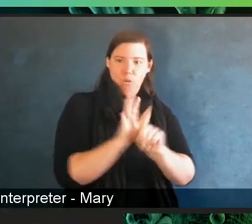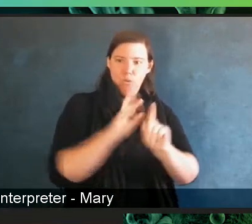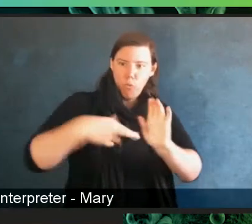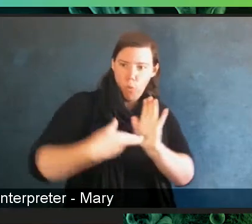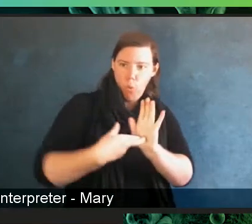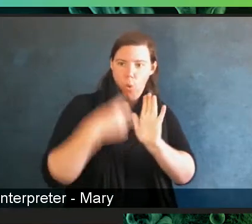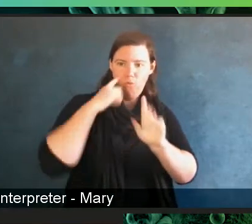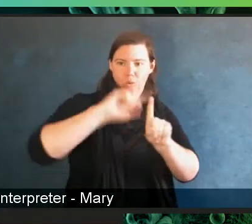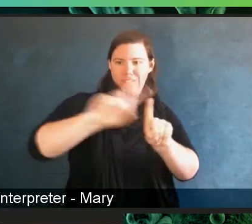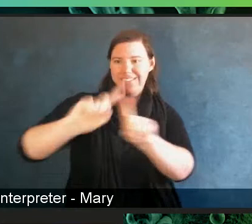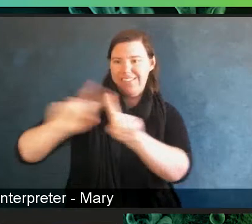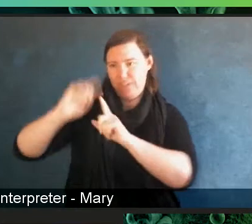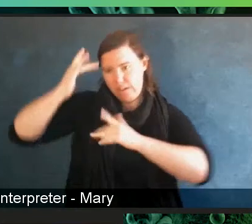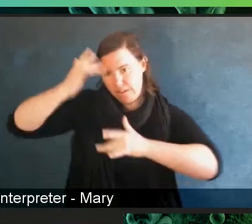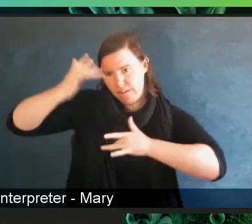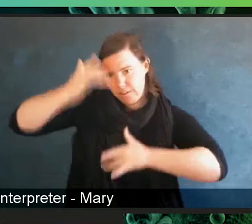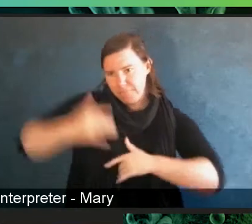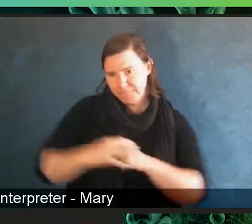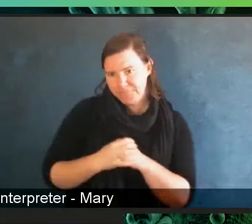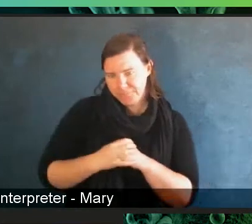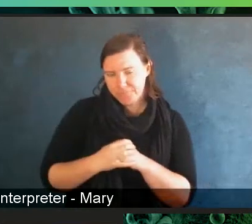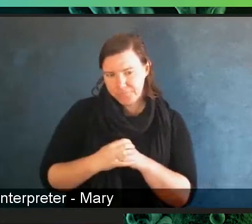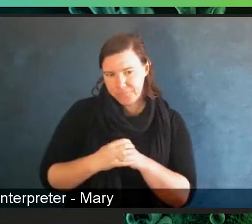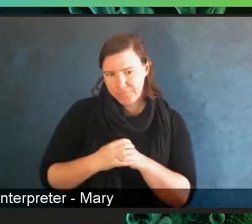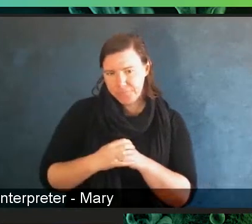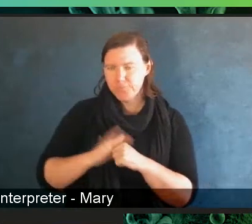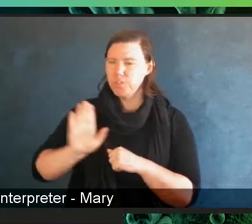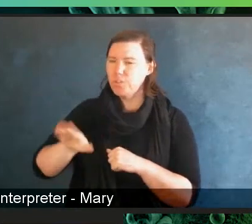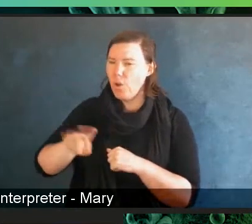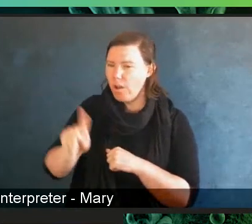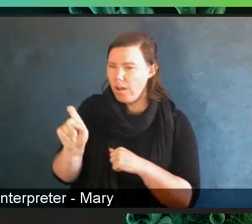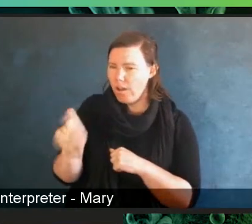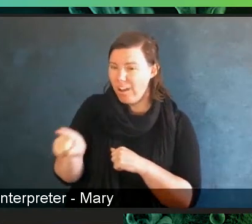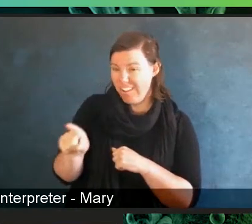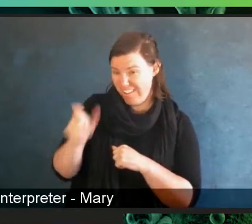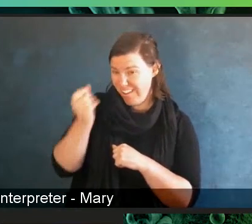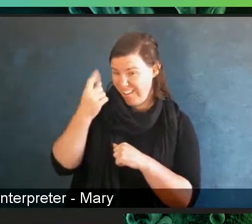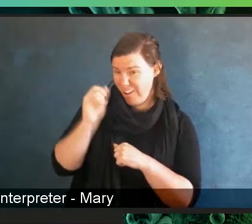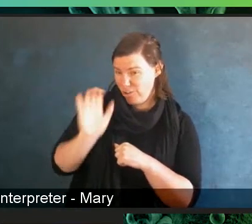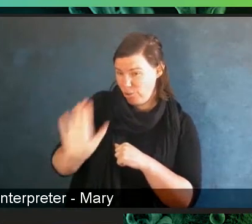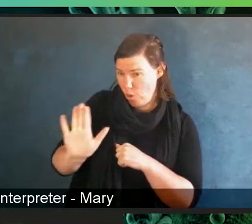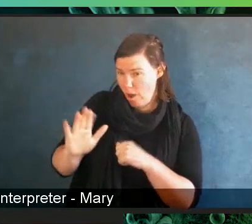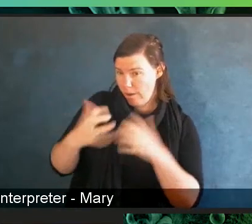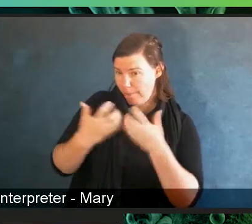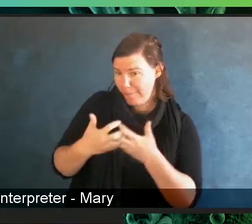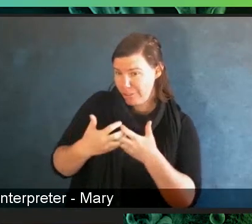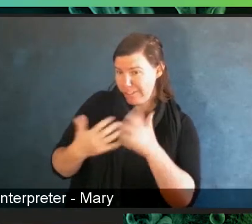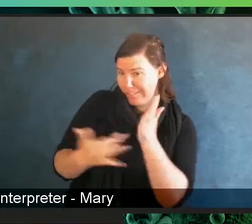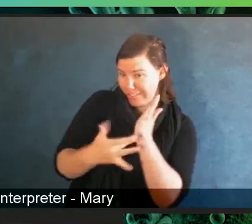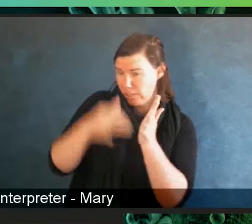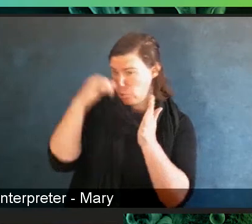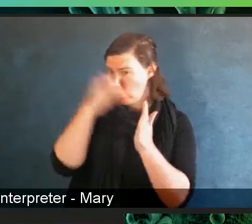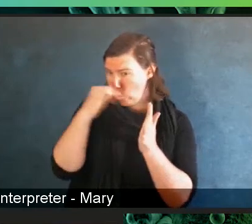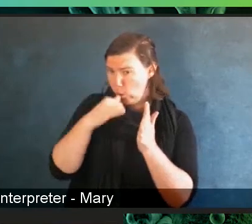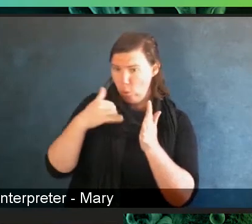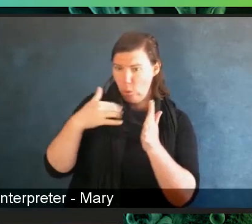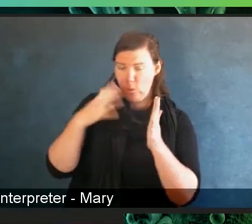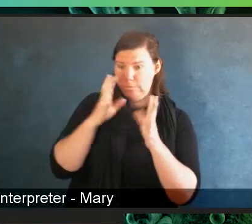sophisticated piece of machinery. Can you tell us a little bit about what it was like to establish a brand new center for this? Because that must have been incredibly